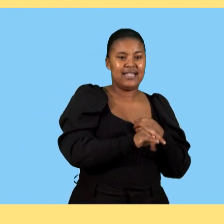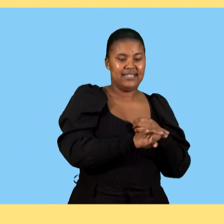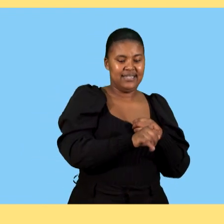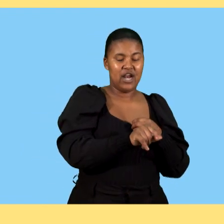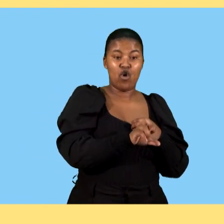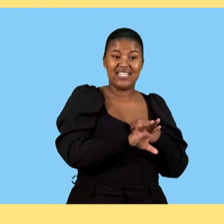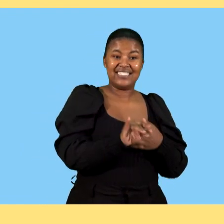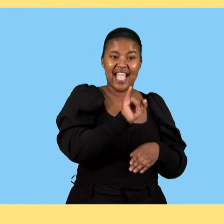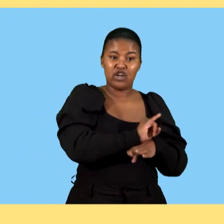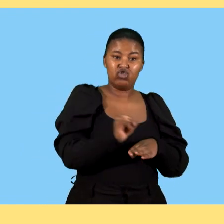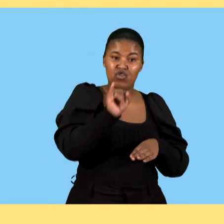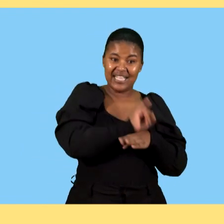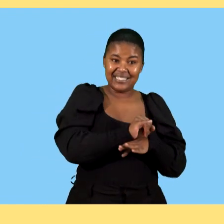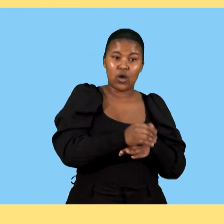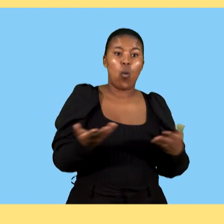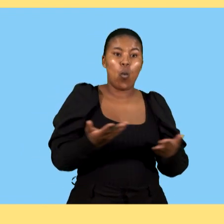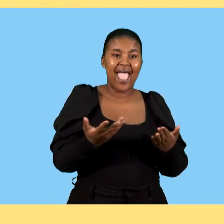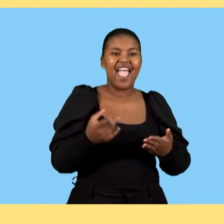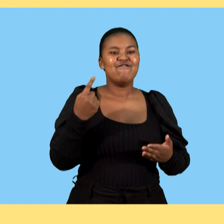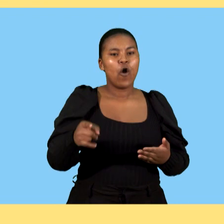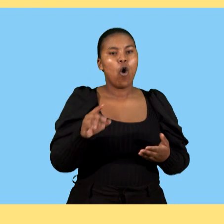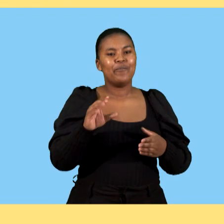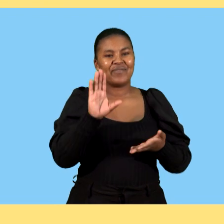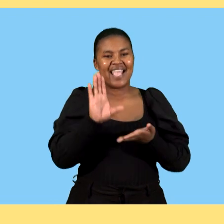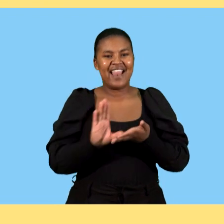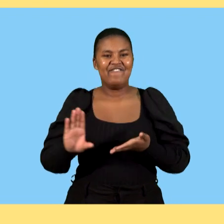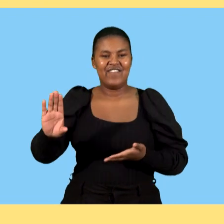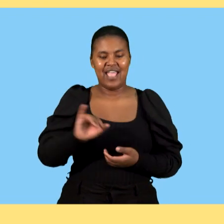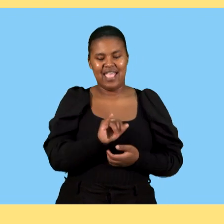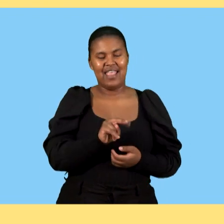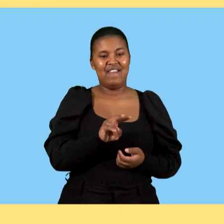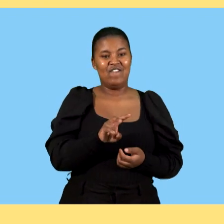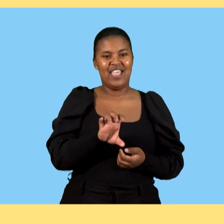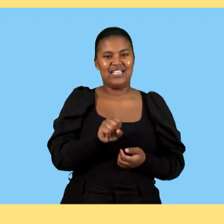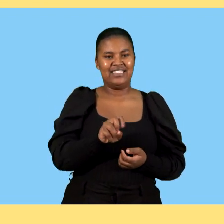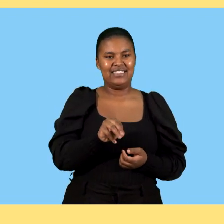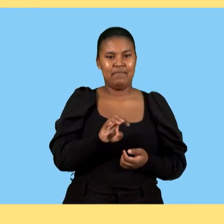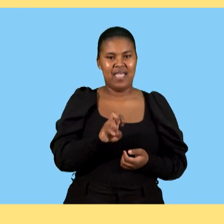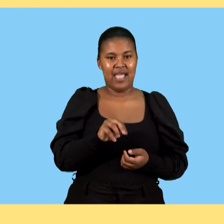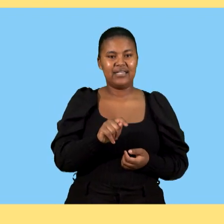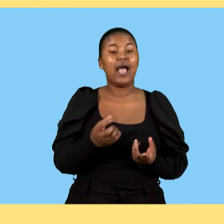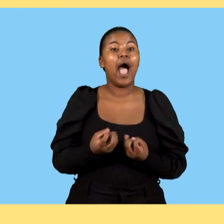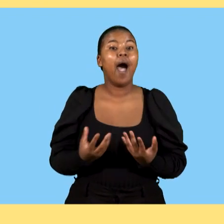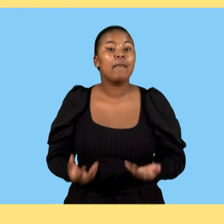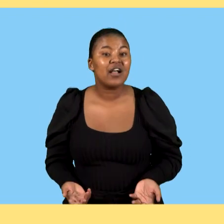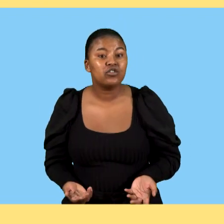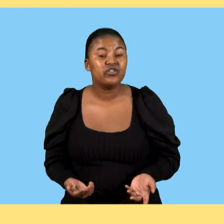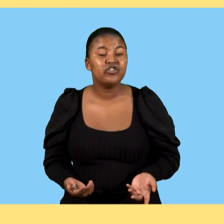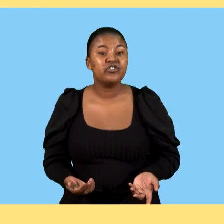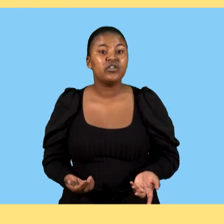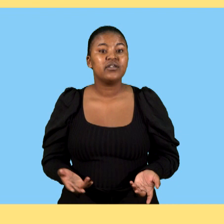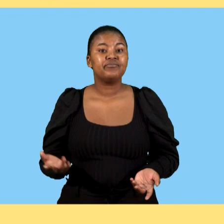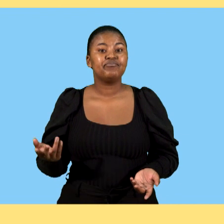Interest on investment. And the interest on investment that is